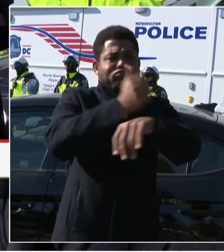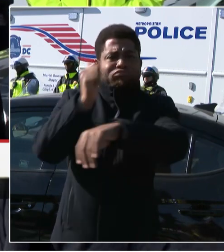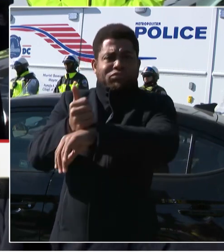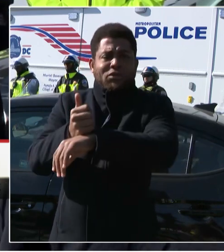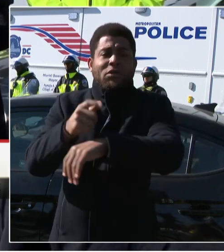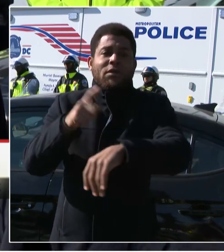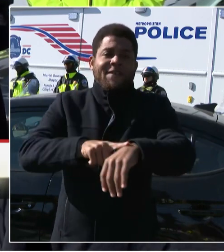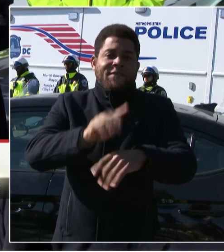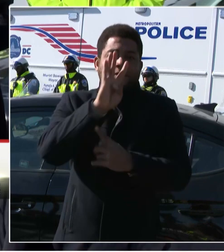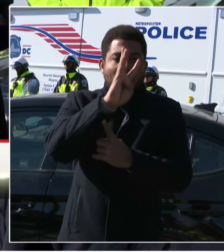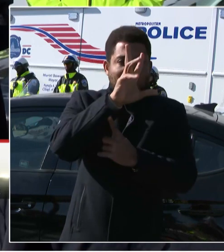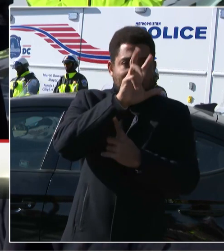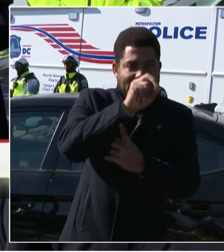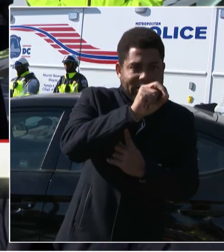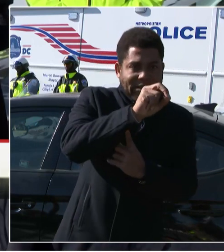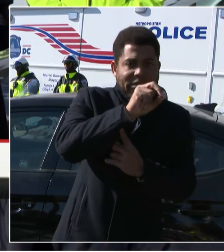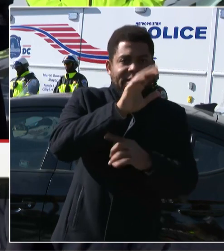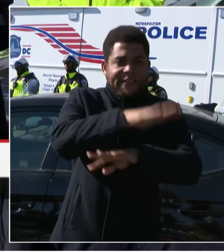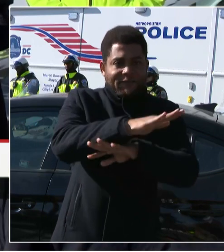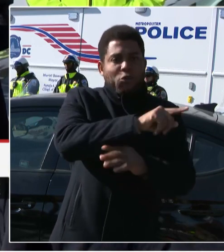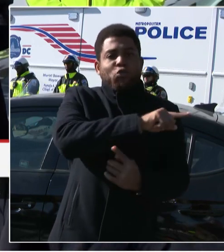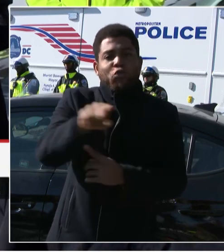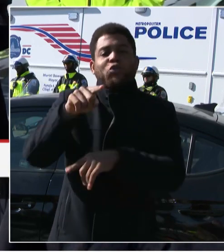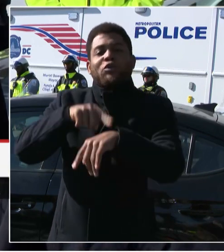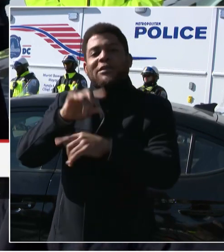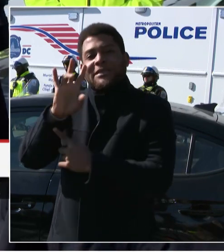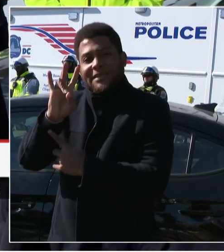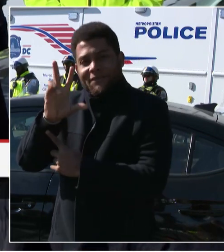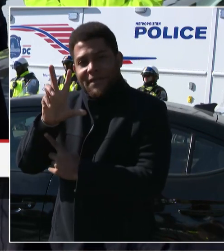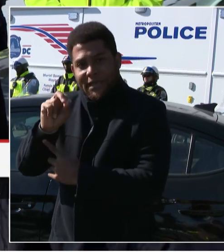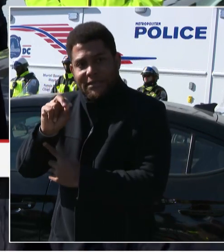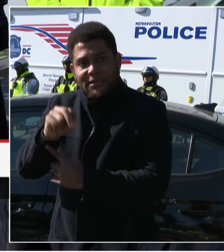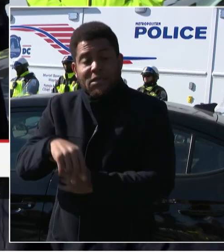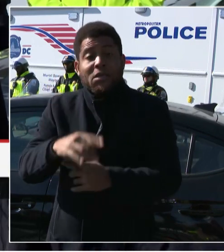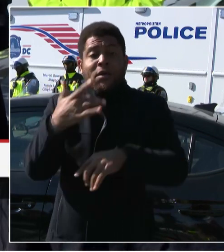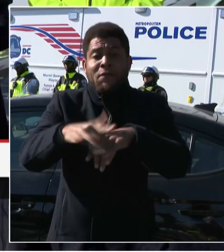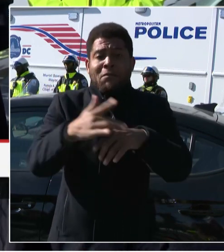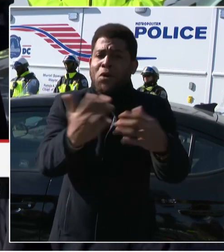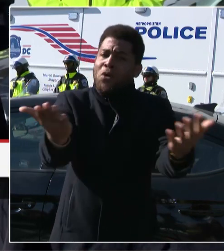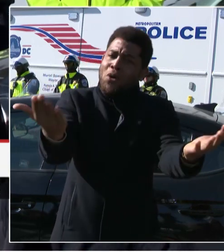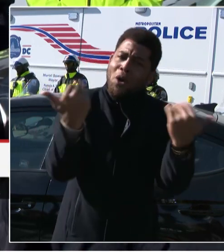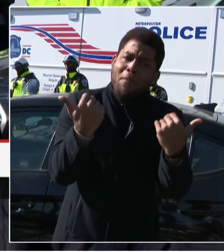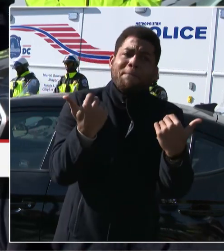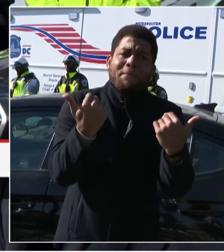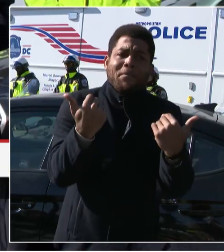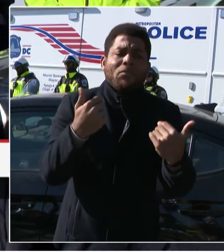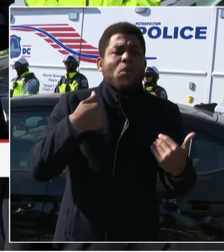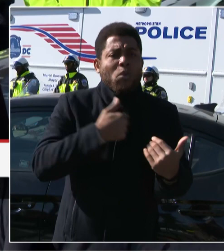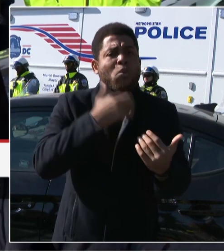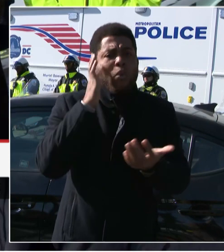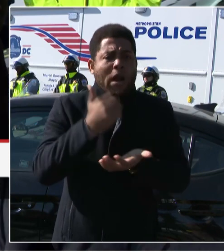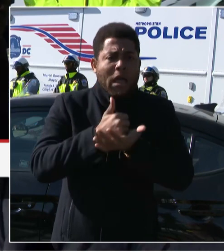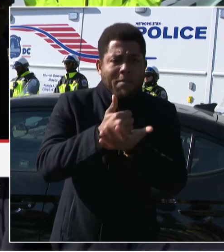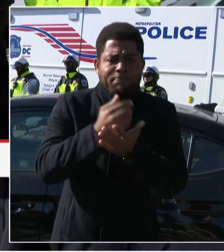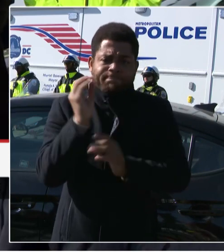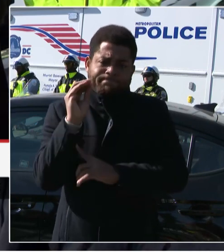the device installed. MPD community outreach officers will help the residents install one of these devices in their